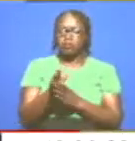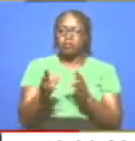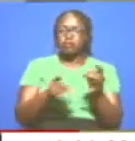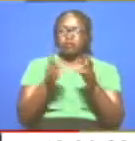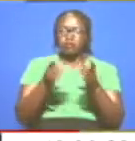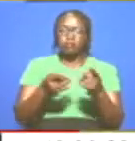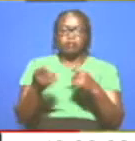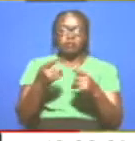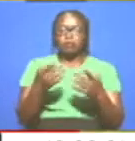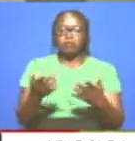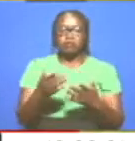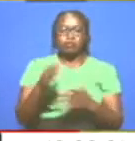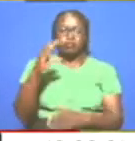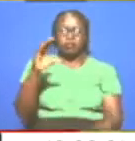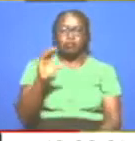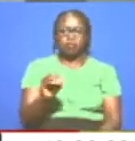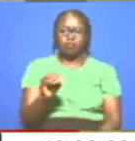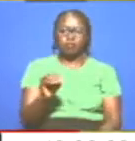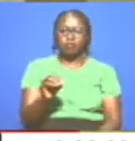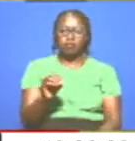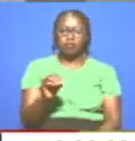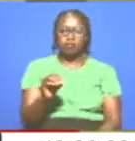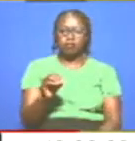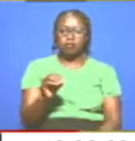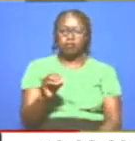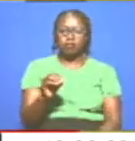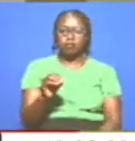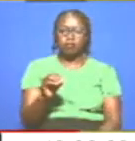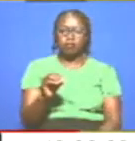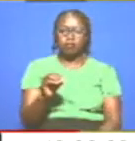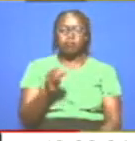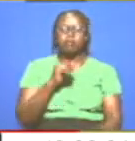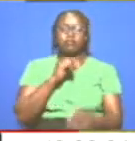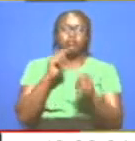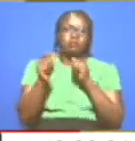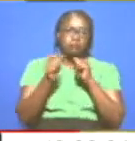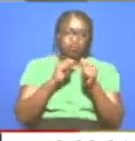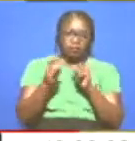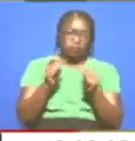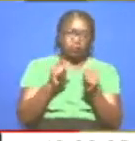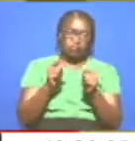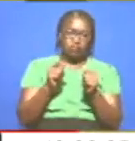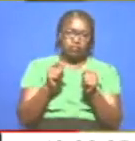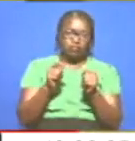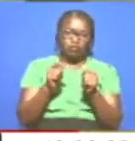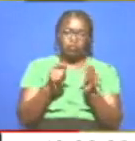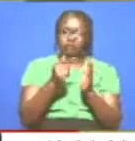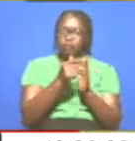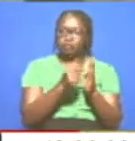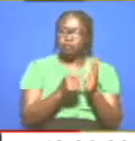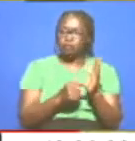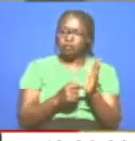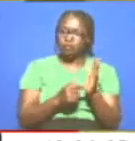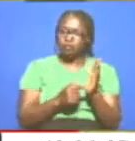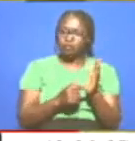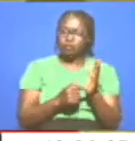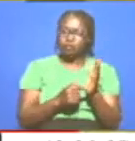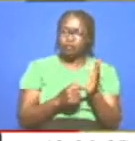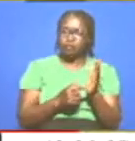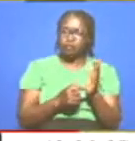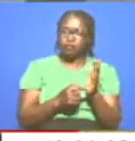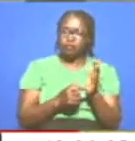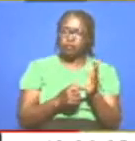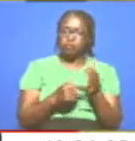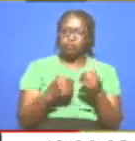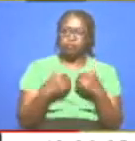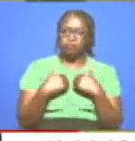CEO. We are going to take the interviews. Mm-hmm. We have a list for that, for a